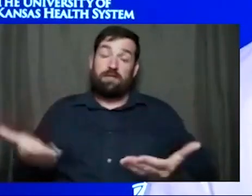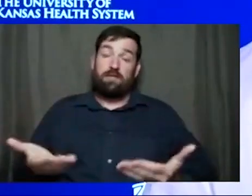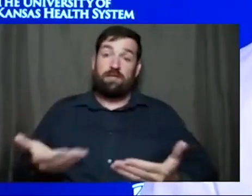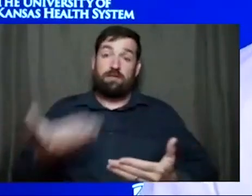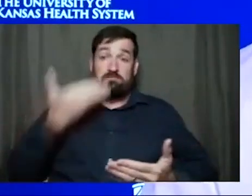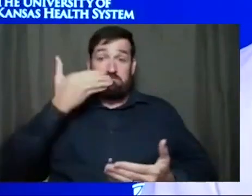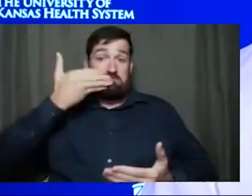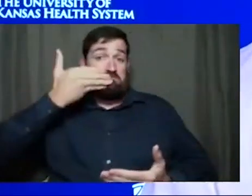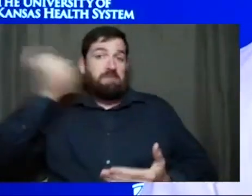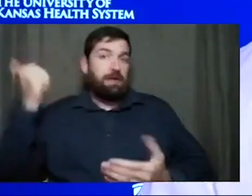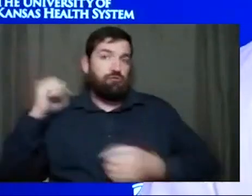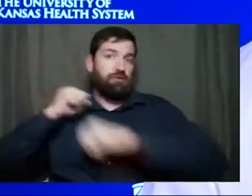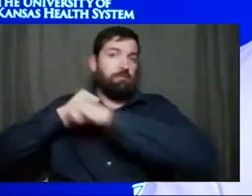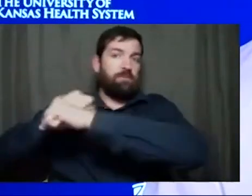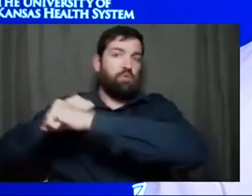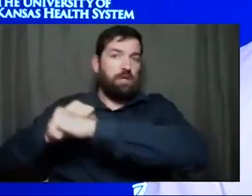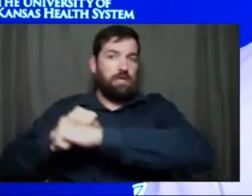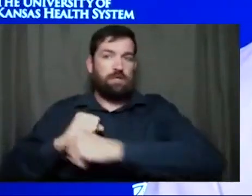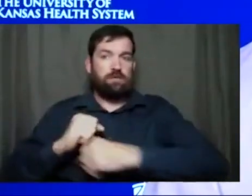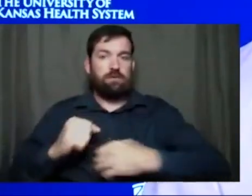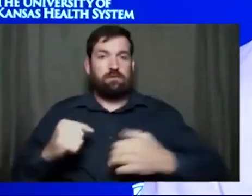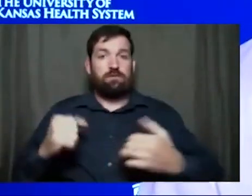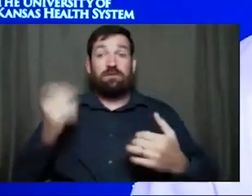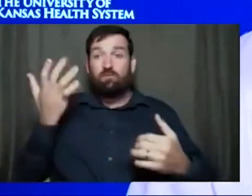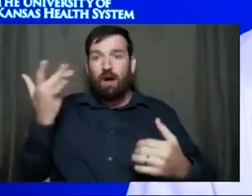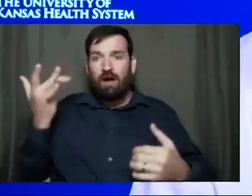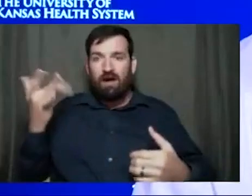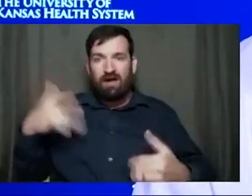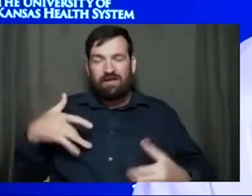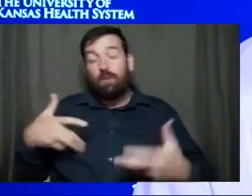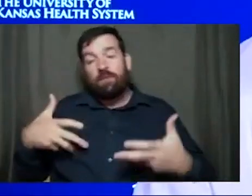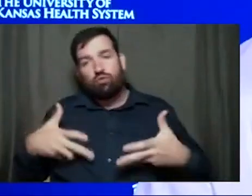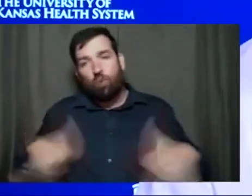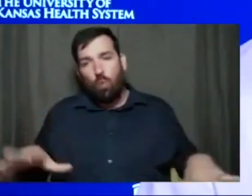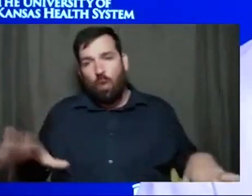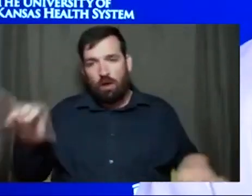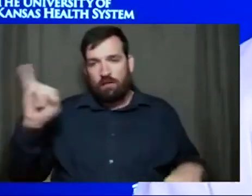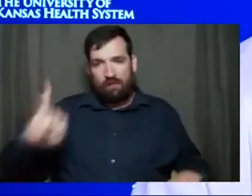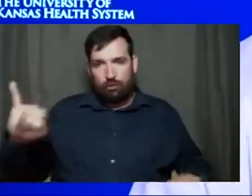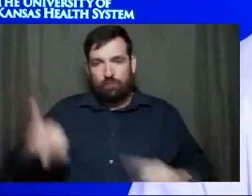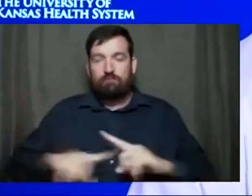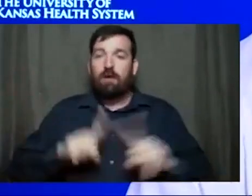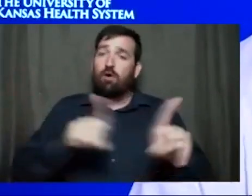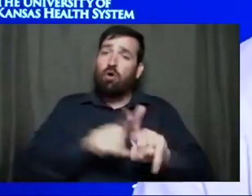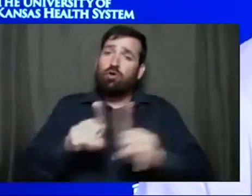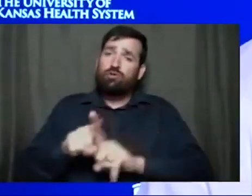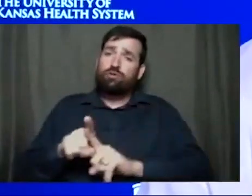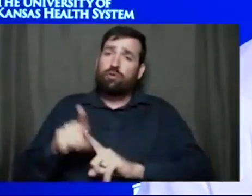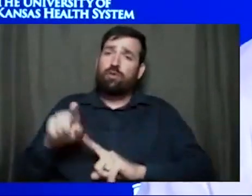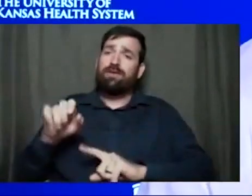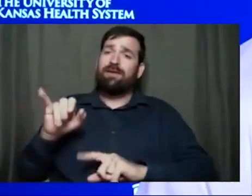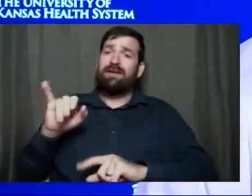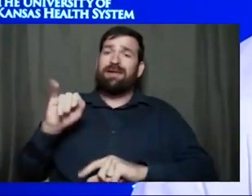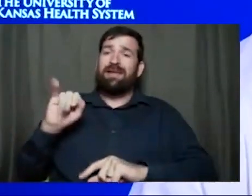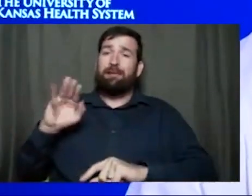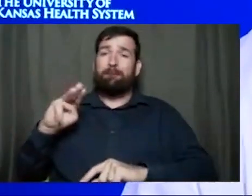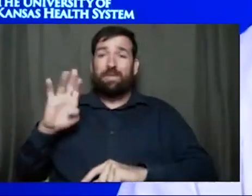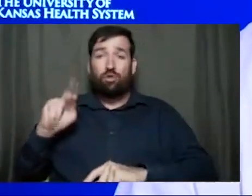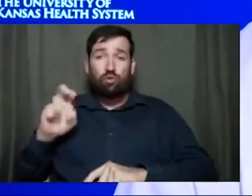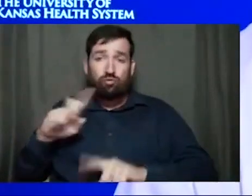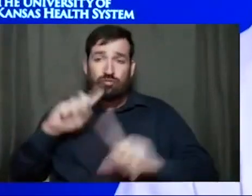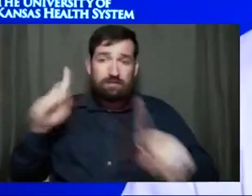immunity because you, number one, had the infection. So you also got to develop that immune response to all of the other proteins on the